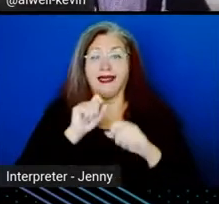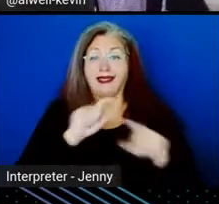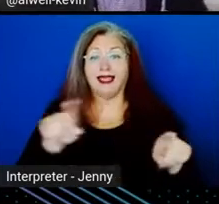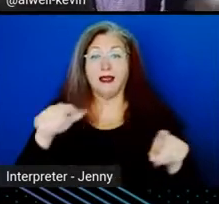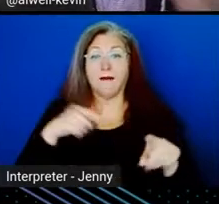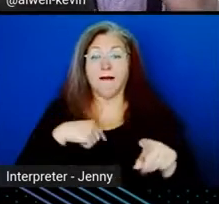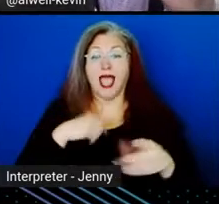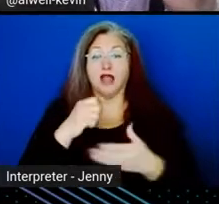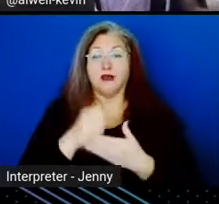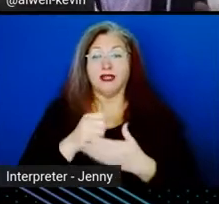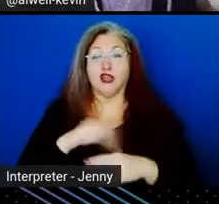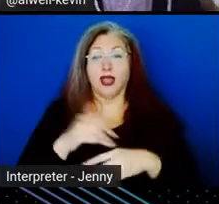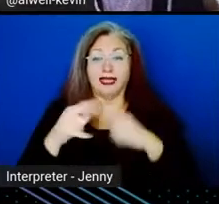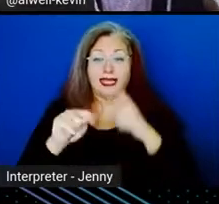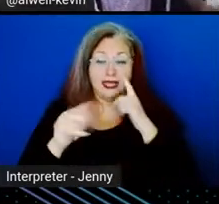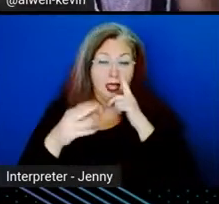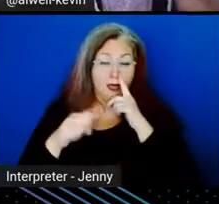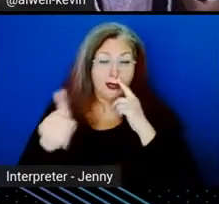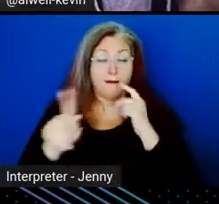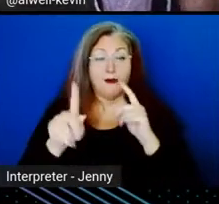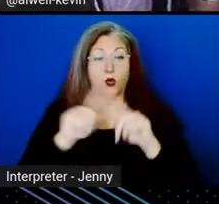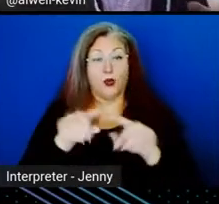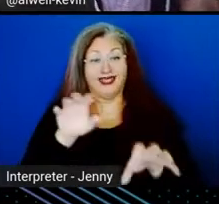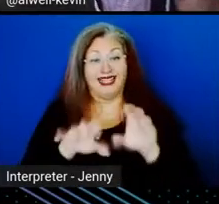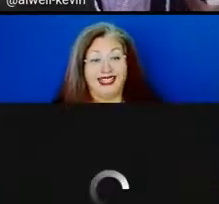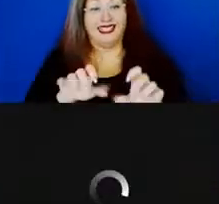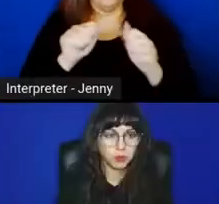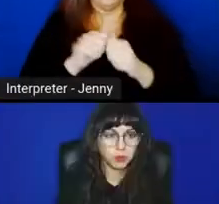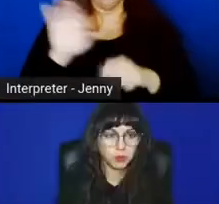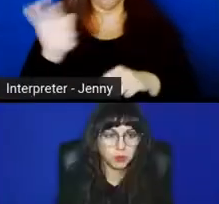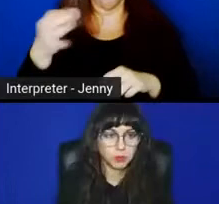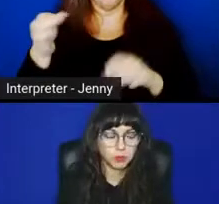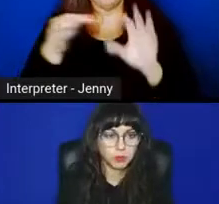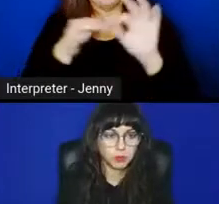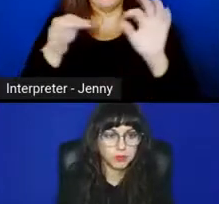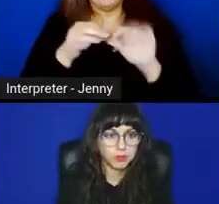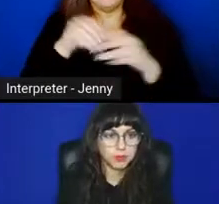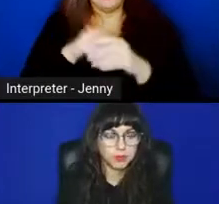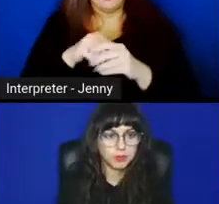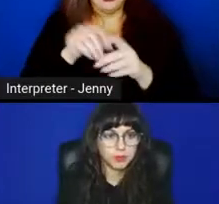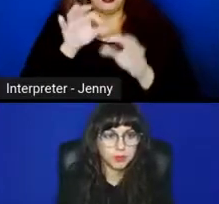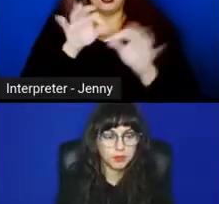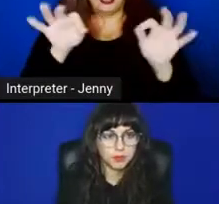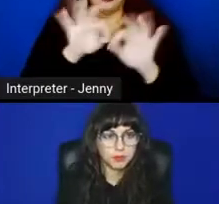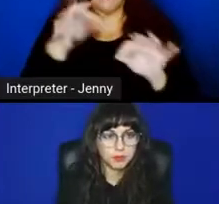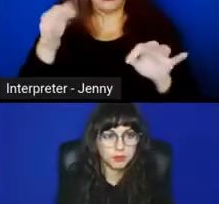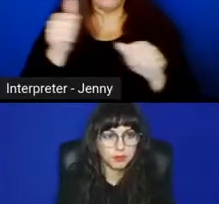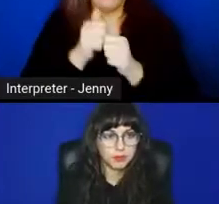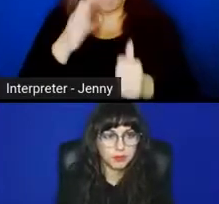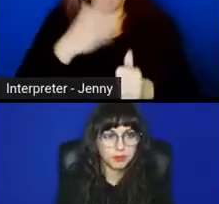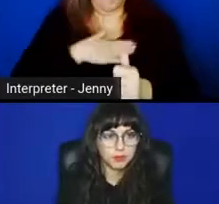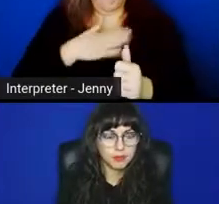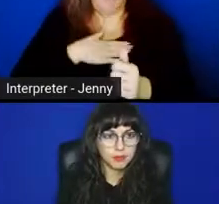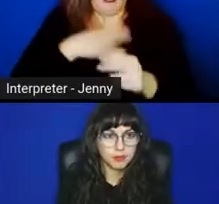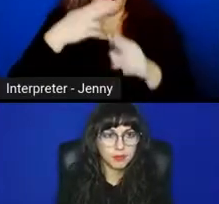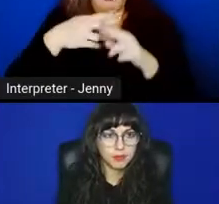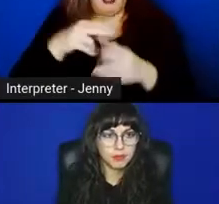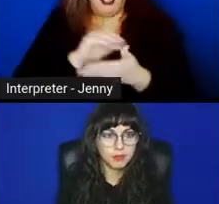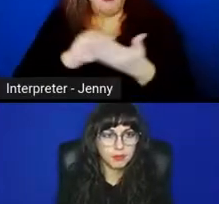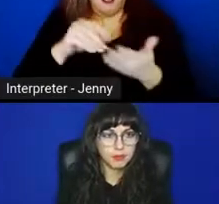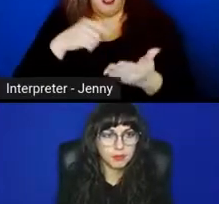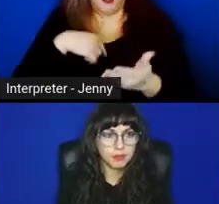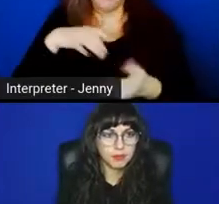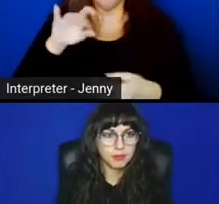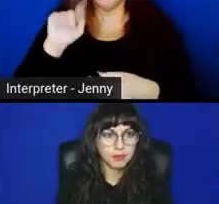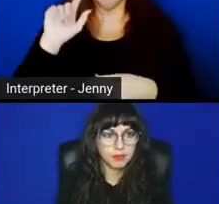github.com. And somebody was actually sending text messages, explicit French text messages in France using my credentials. And I basically